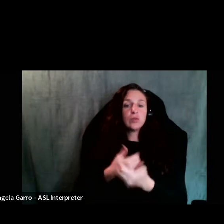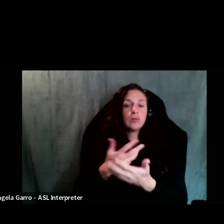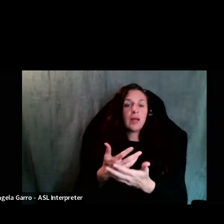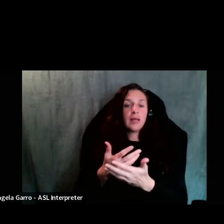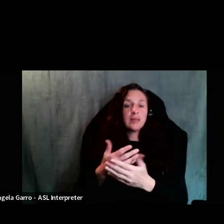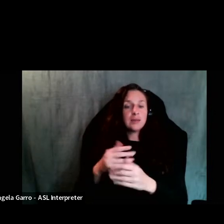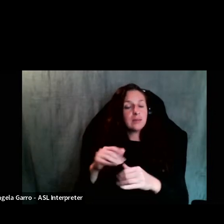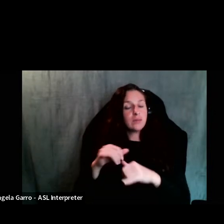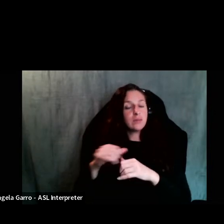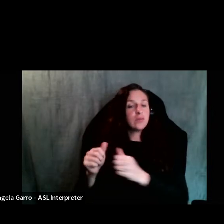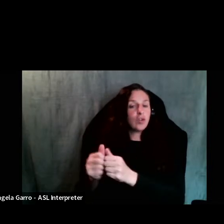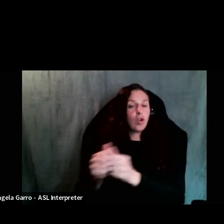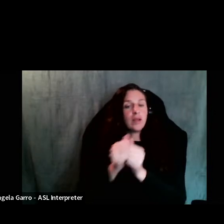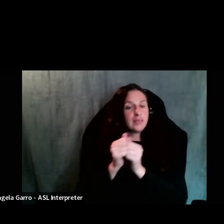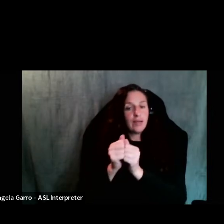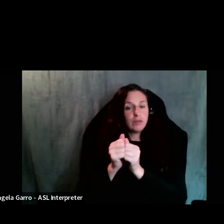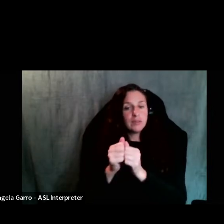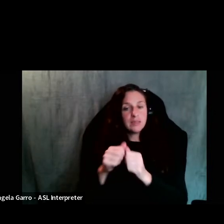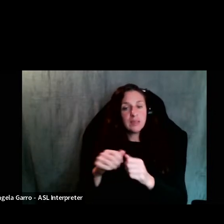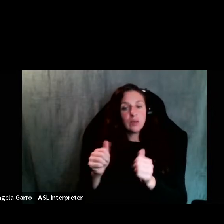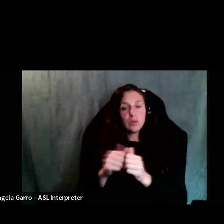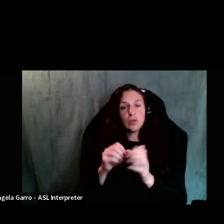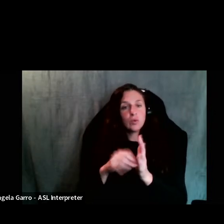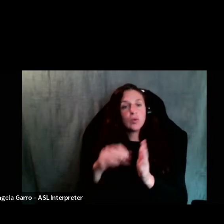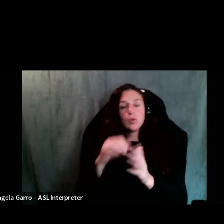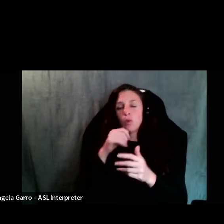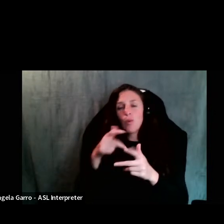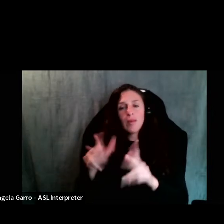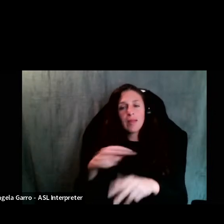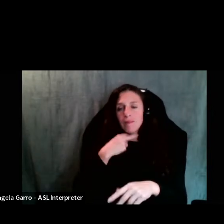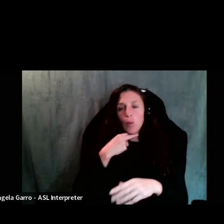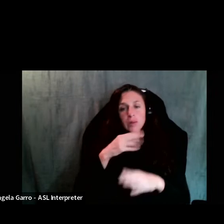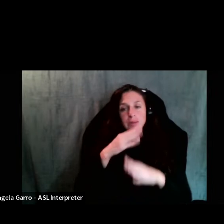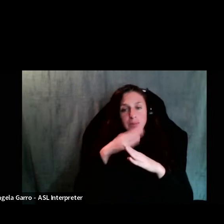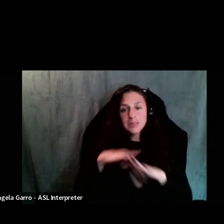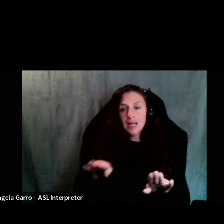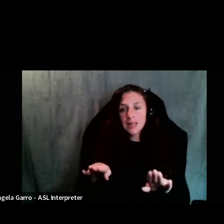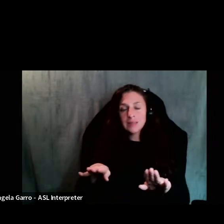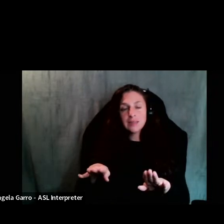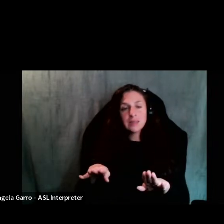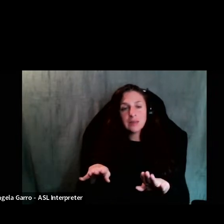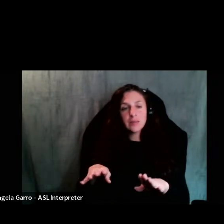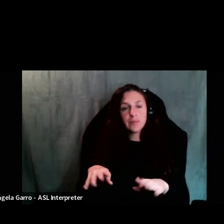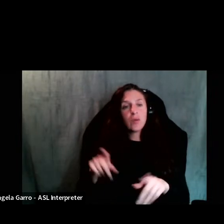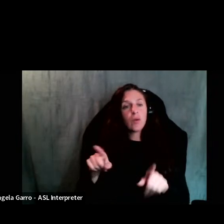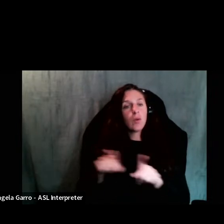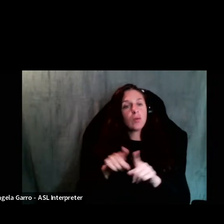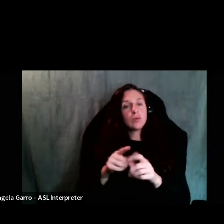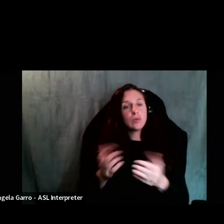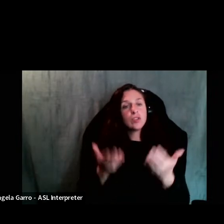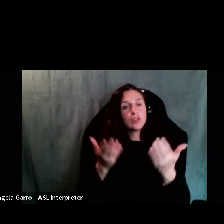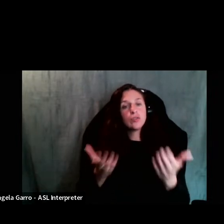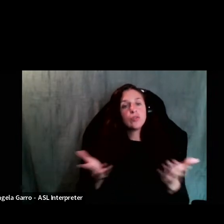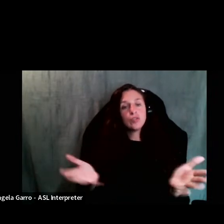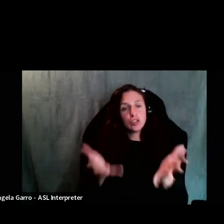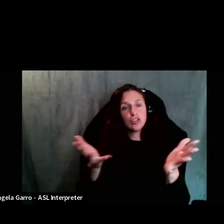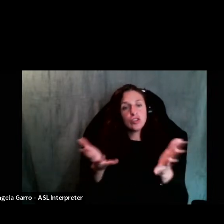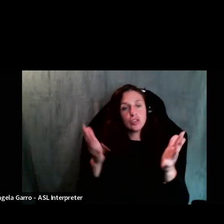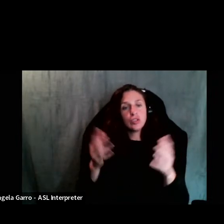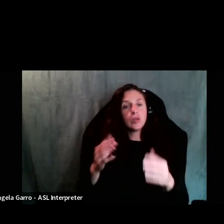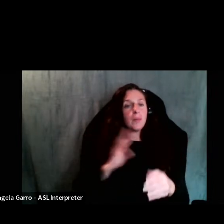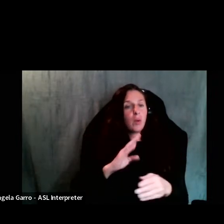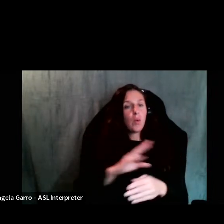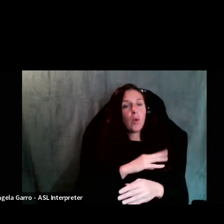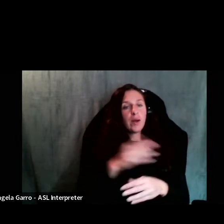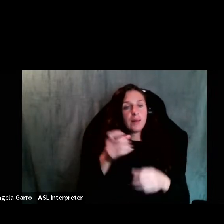Palestinians. Don't let their voices be silenced. Finally, I'd also encourage the board and administration to take